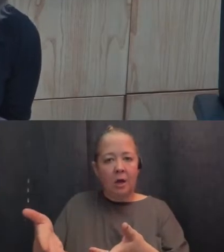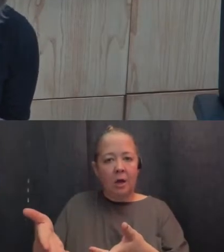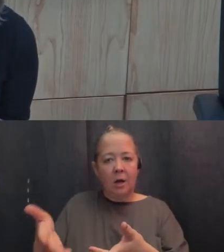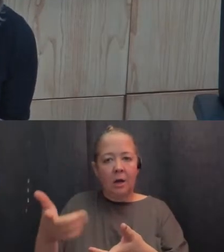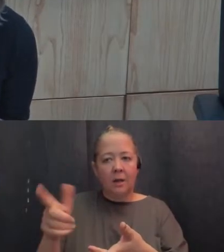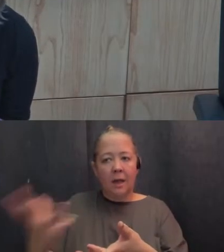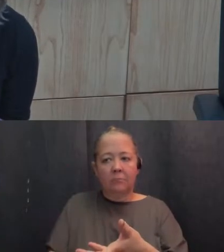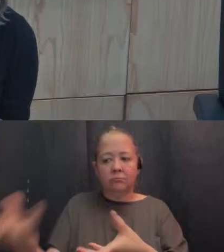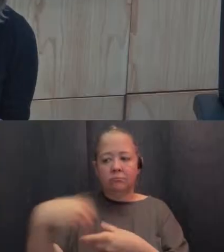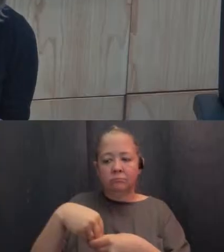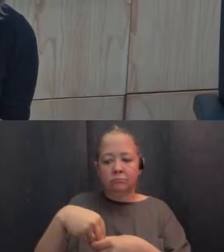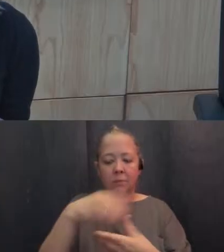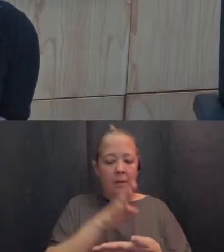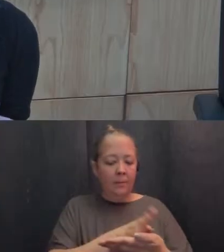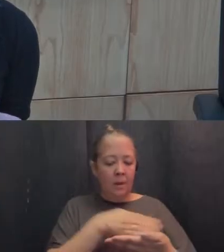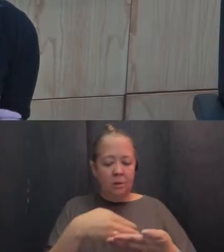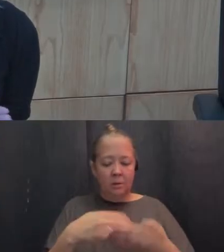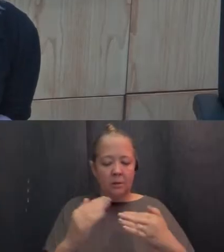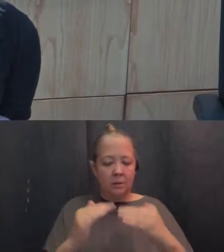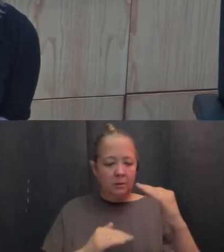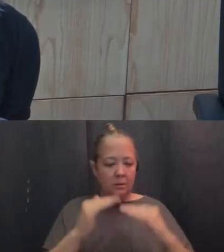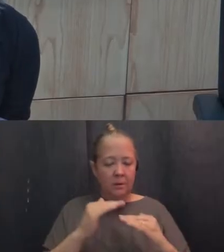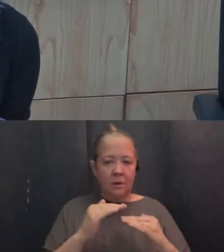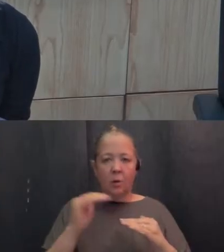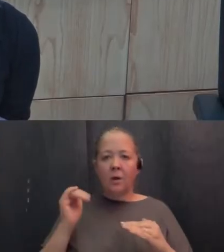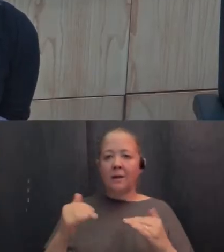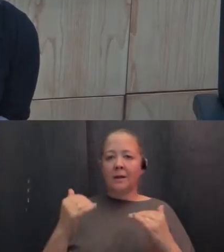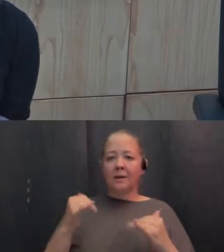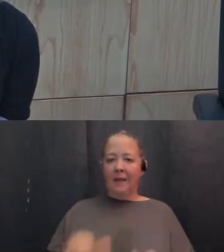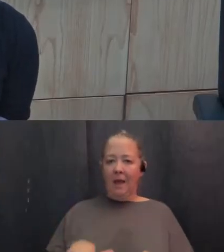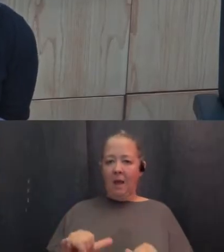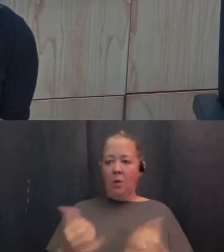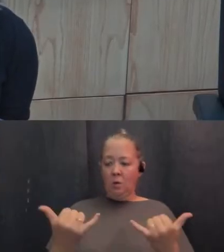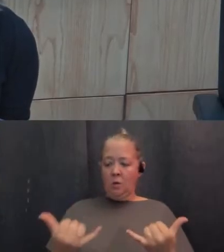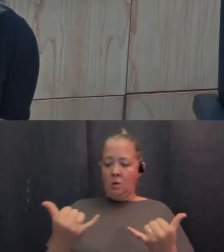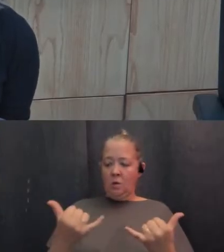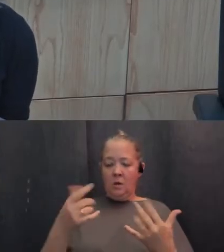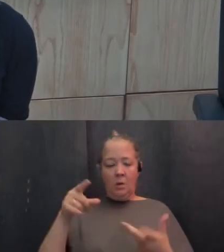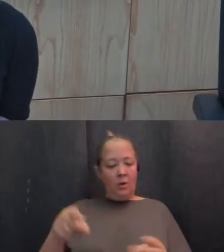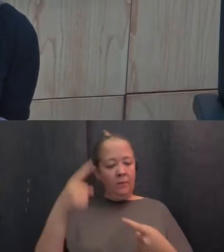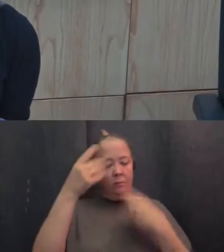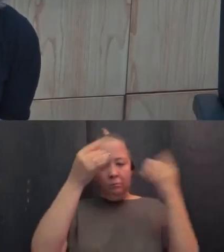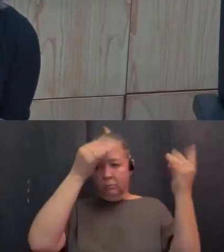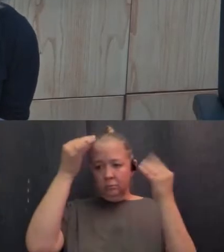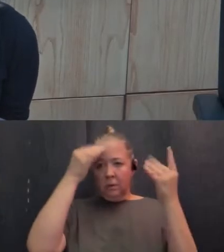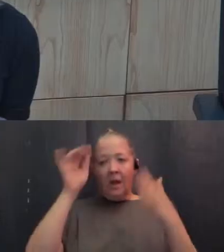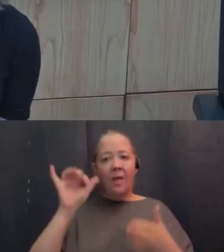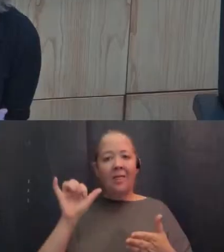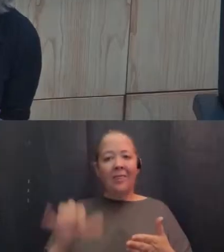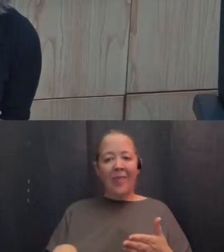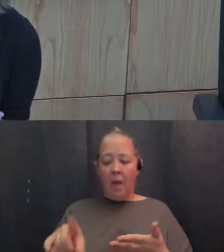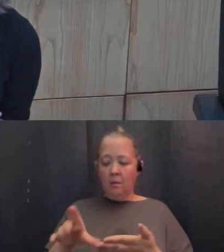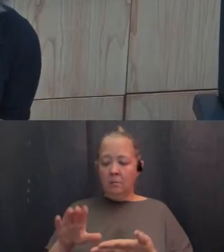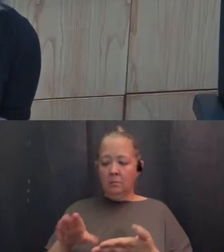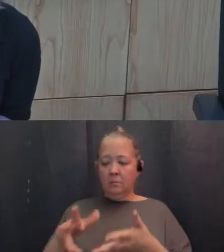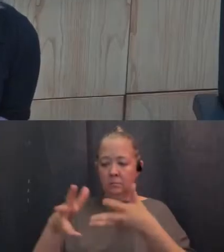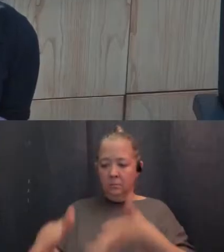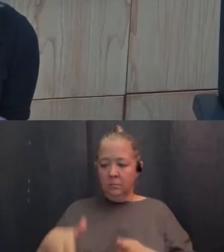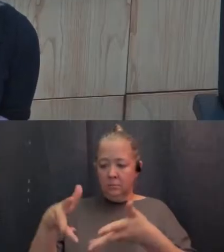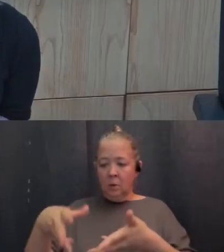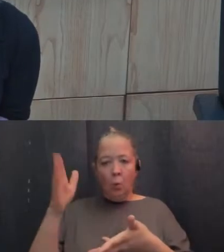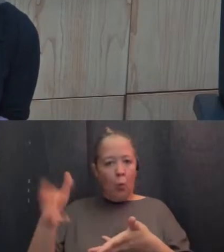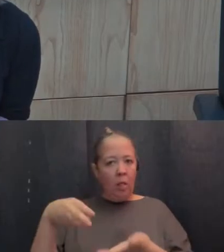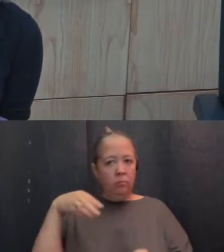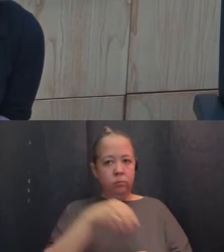We have to think now and say, that budget is going to be spent. We are going to pay a large number of